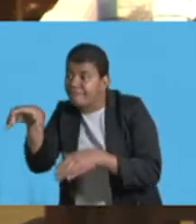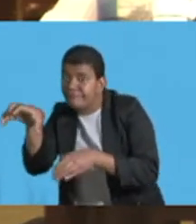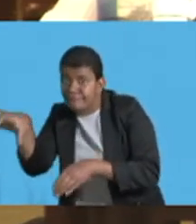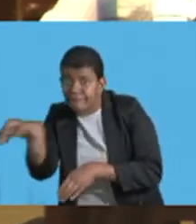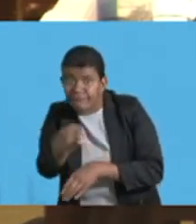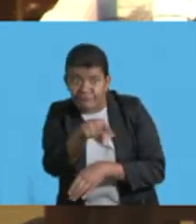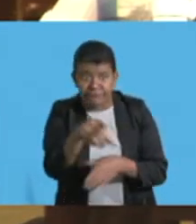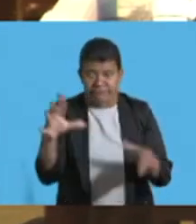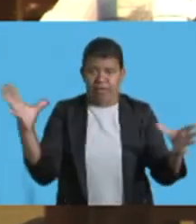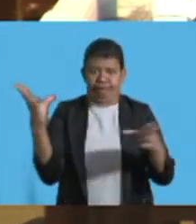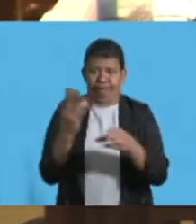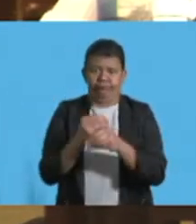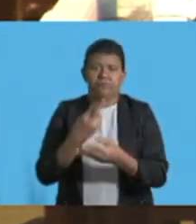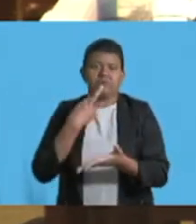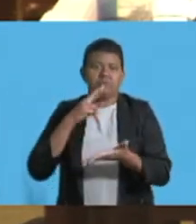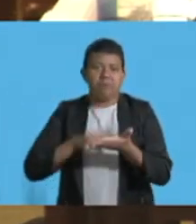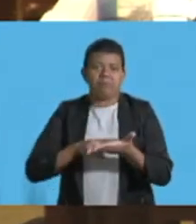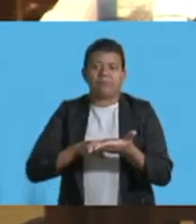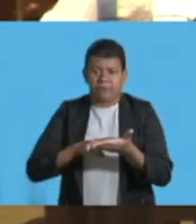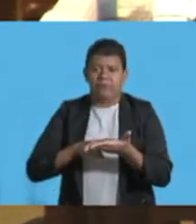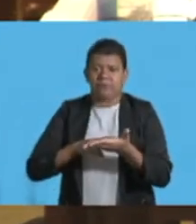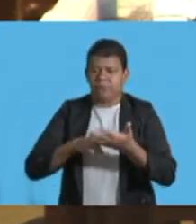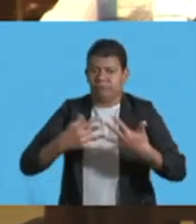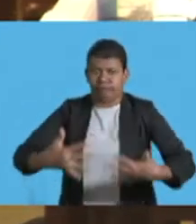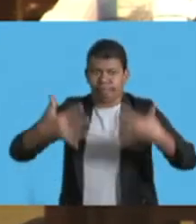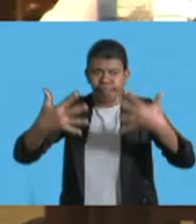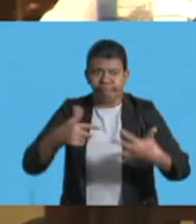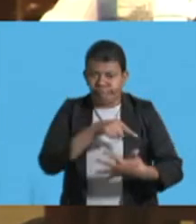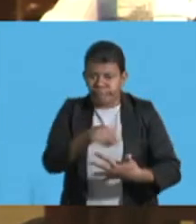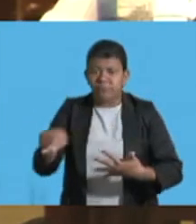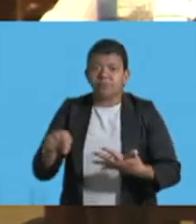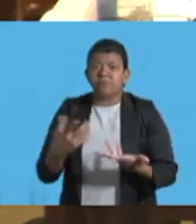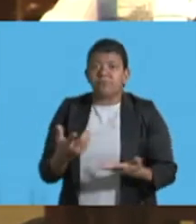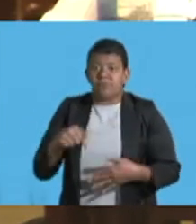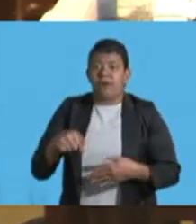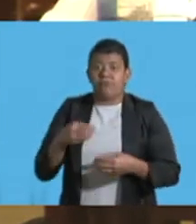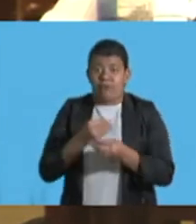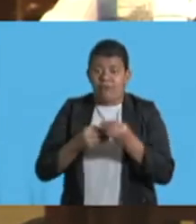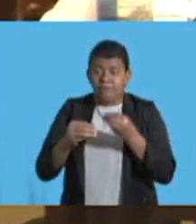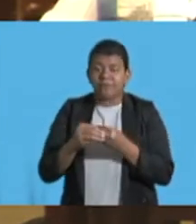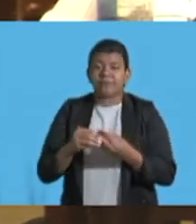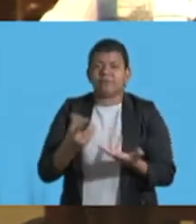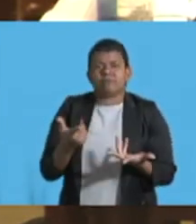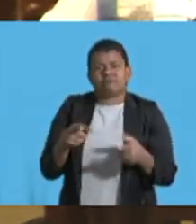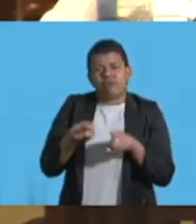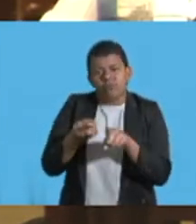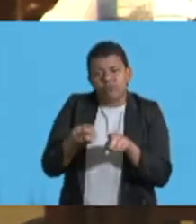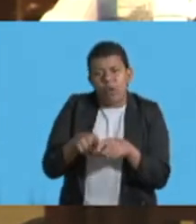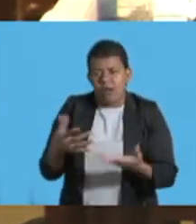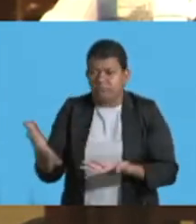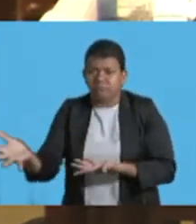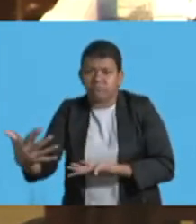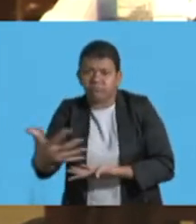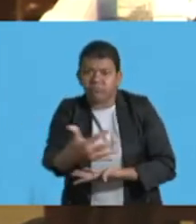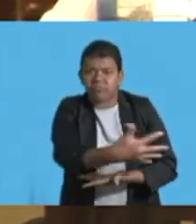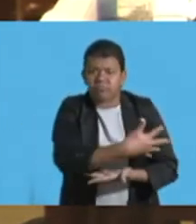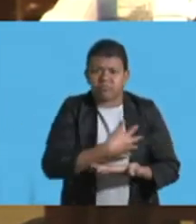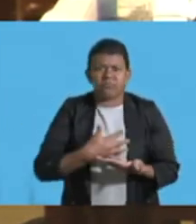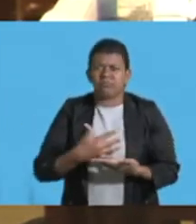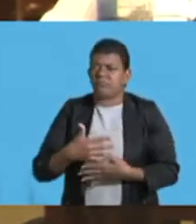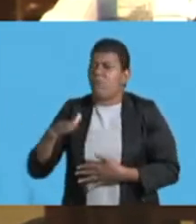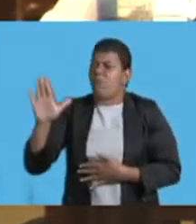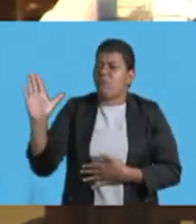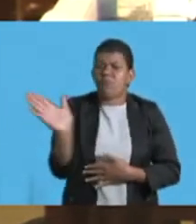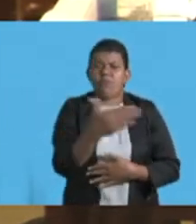Madam Speaker, the department also carries out data collection and verification of all our rural communities, checking on